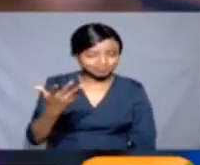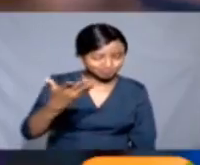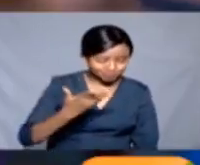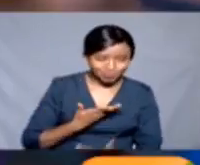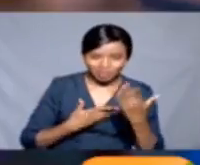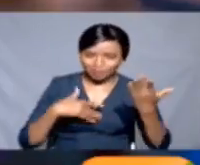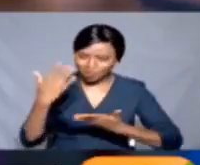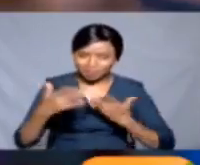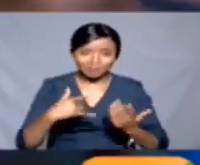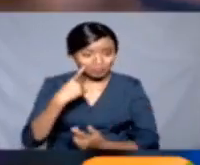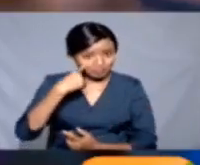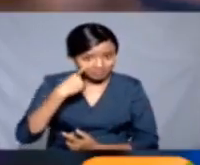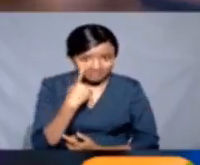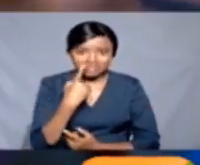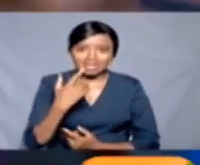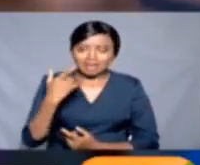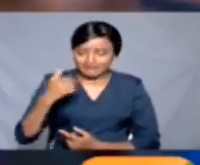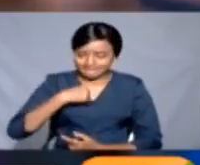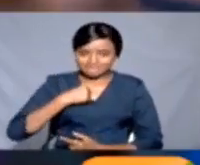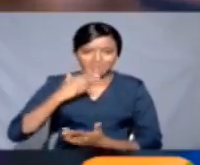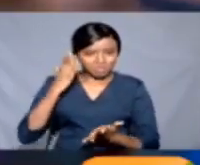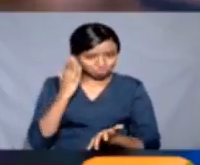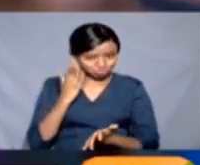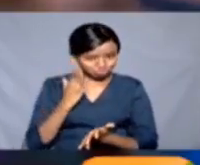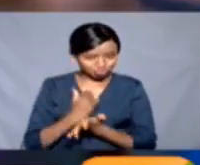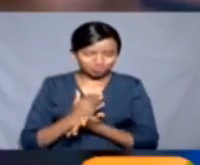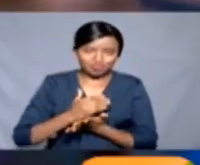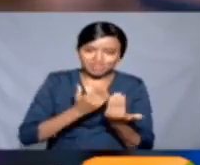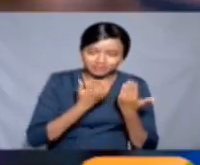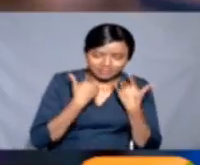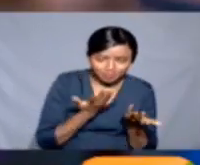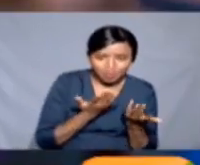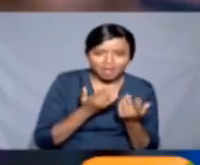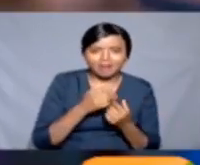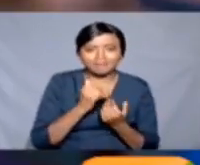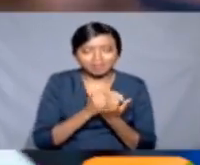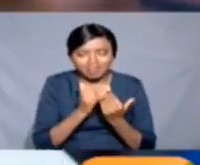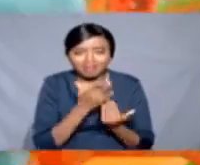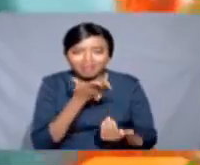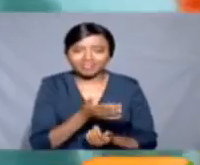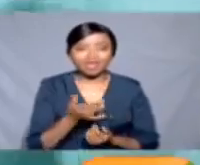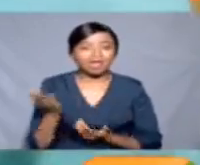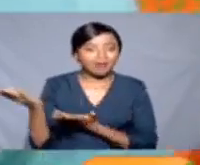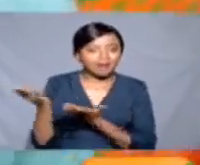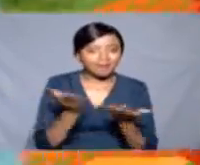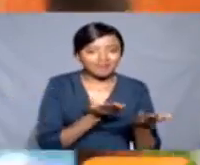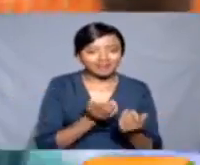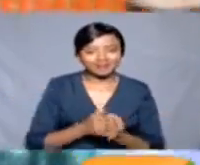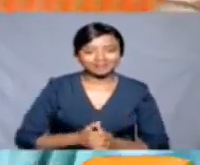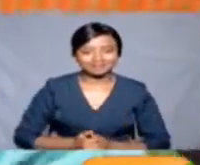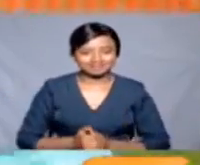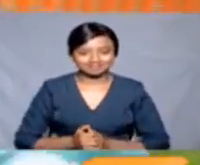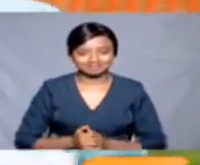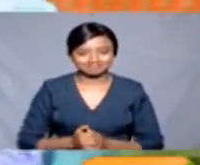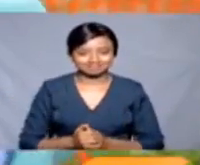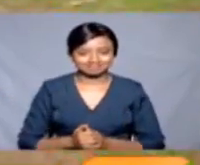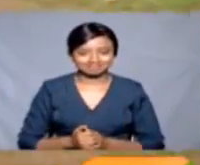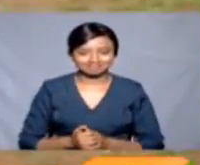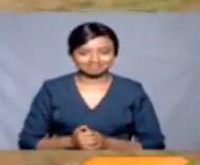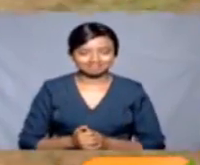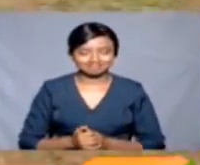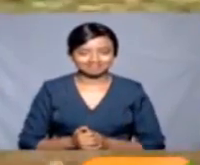Mukuje muone kwenye nilikuwa napanga na kwenye niliponyeshewa, mukuje tuende.